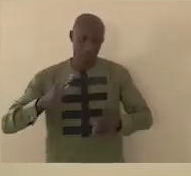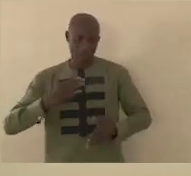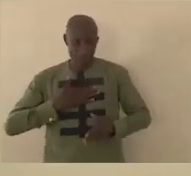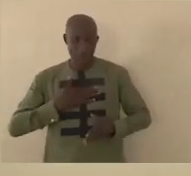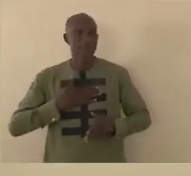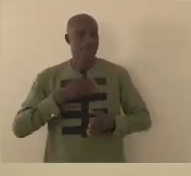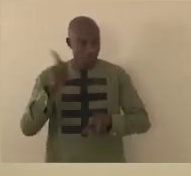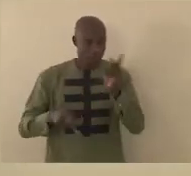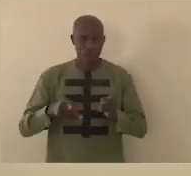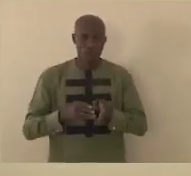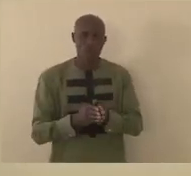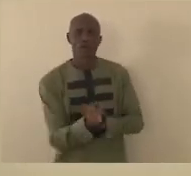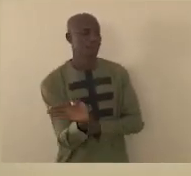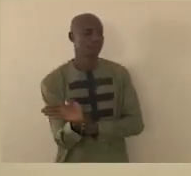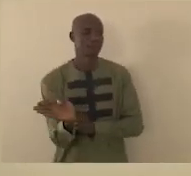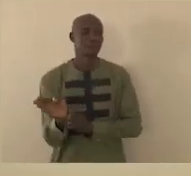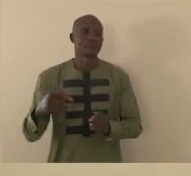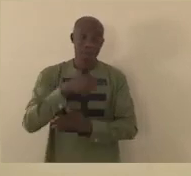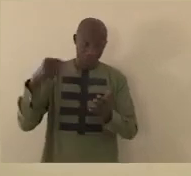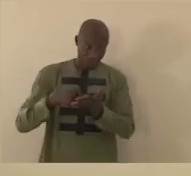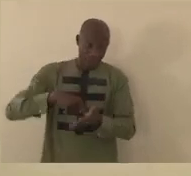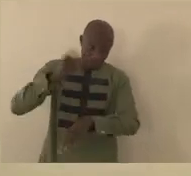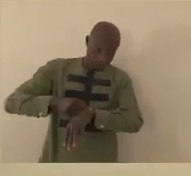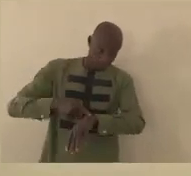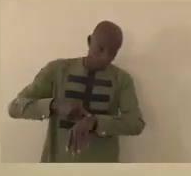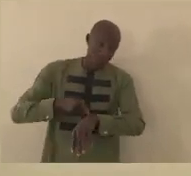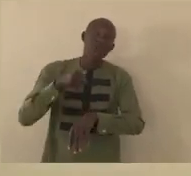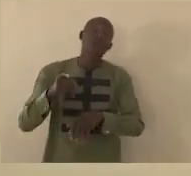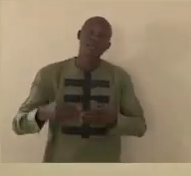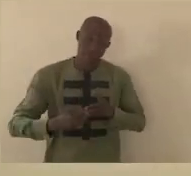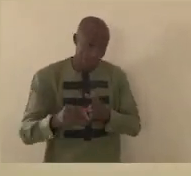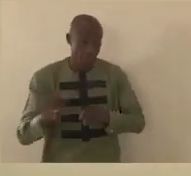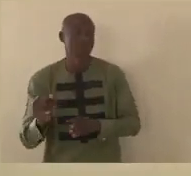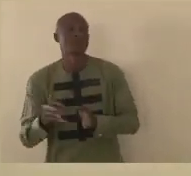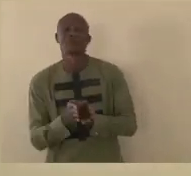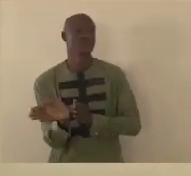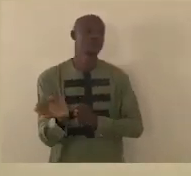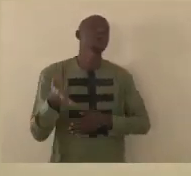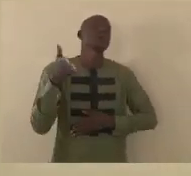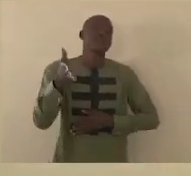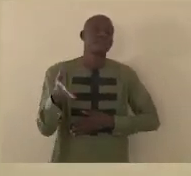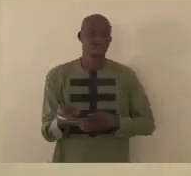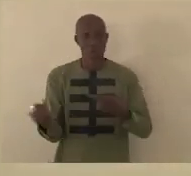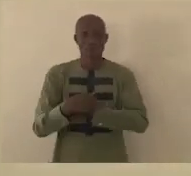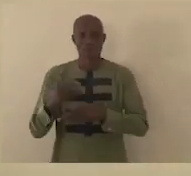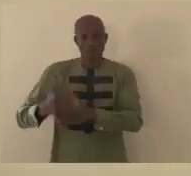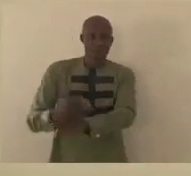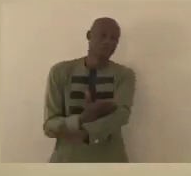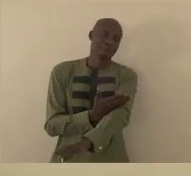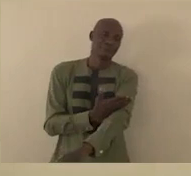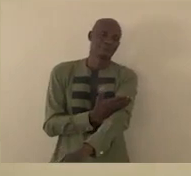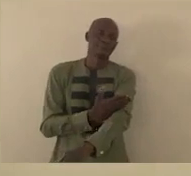years astray, and at this very moment you are still leading them astray, there's still room for